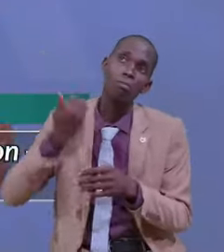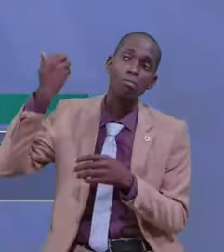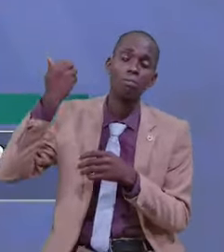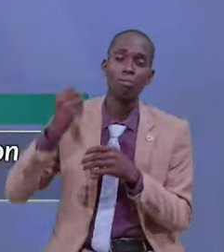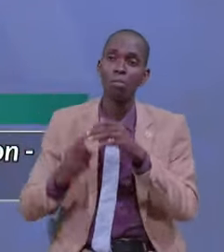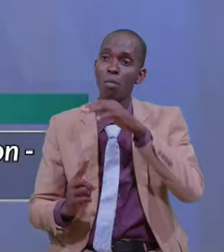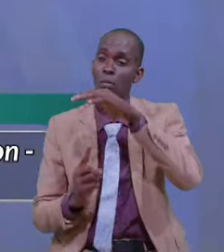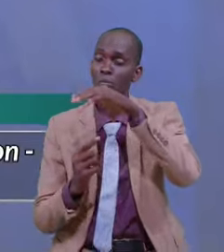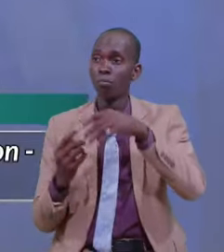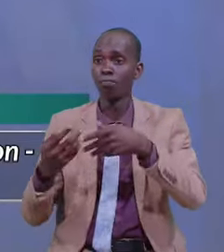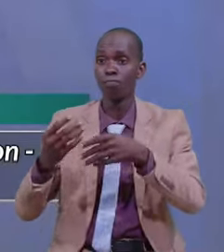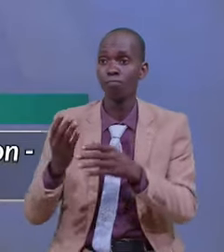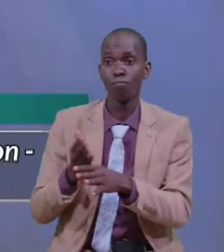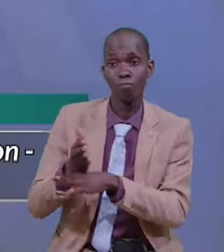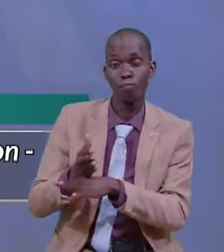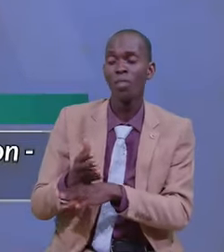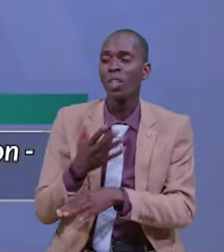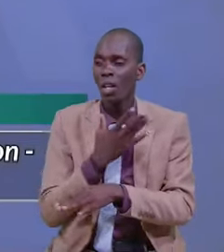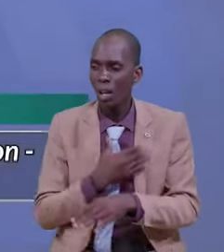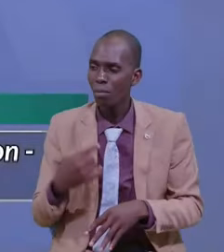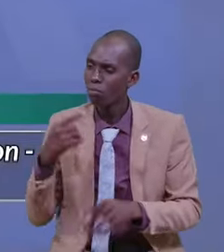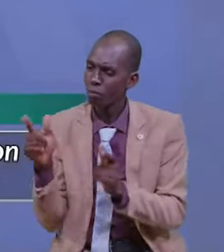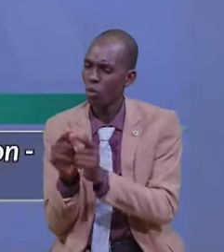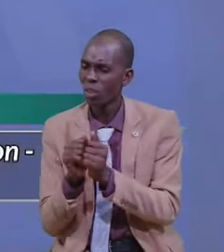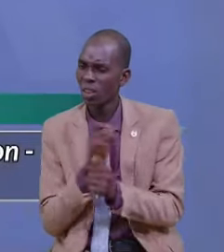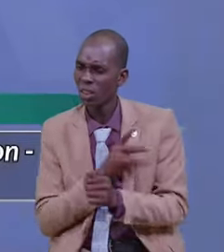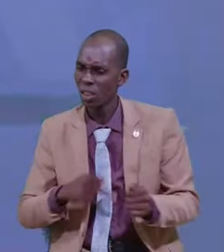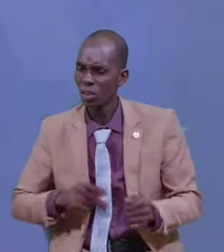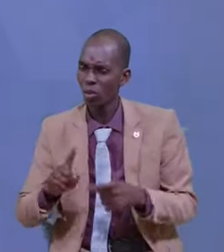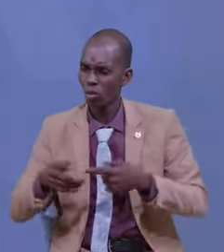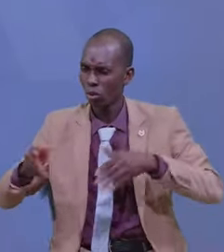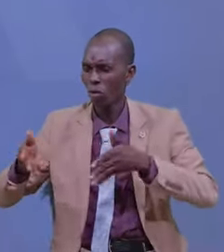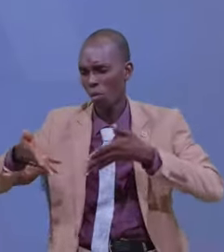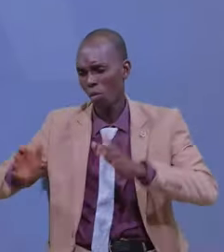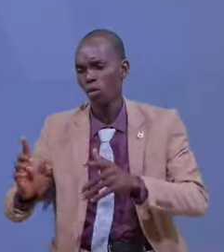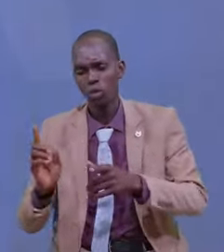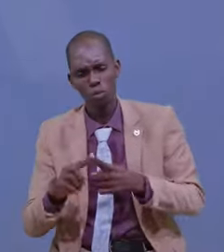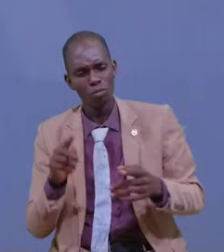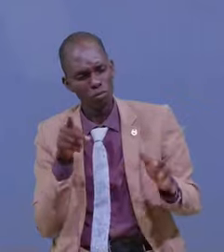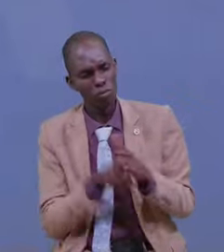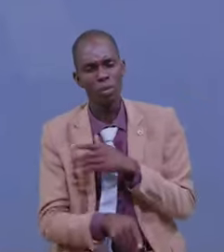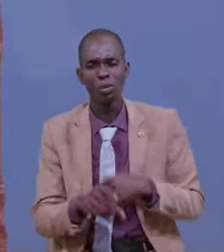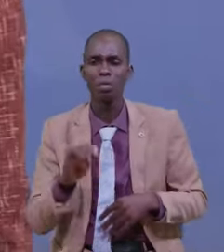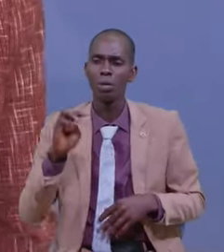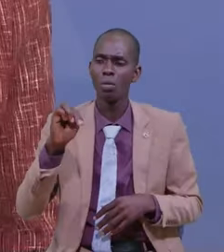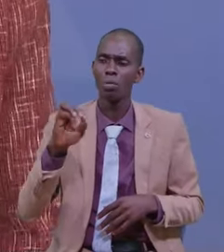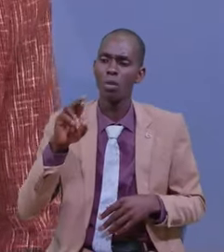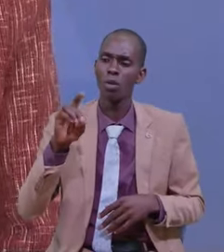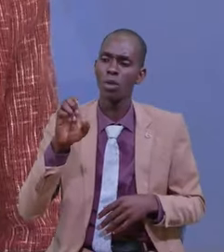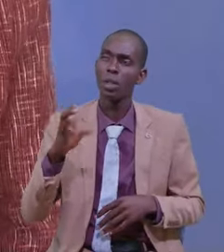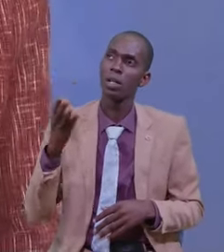Mordecai hanged there. There is no gallows strong enough to hang